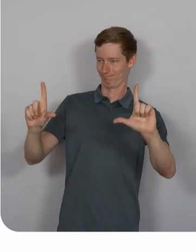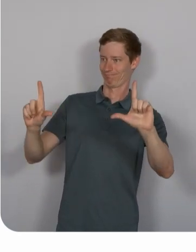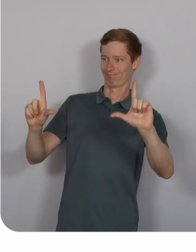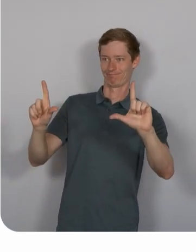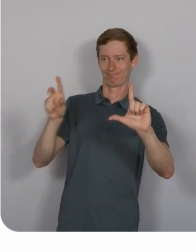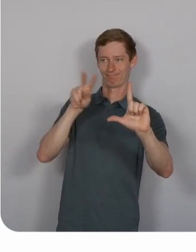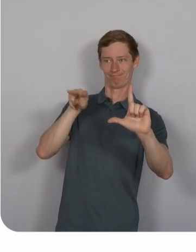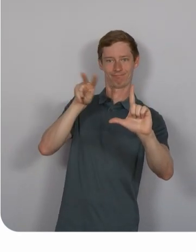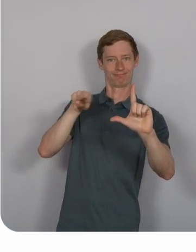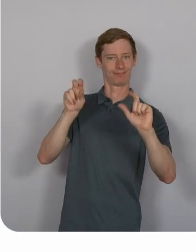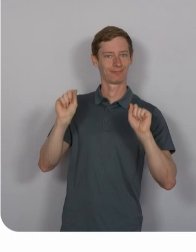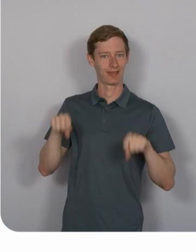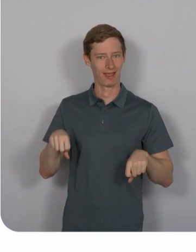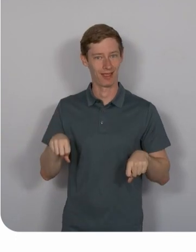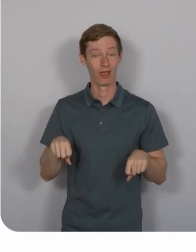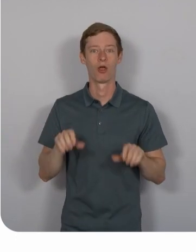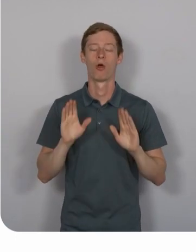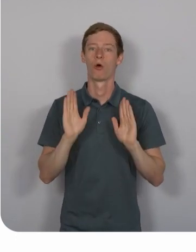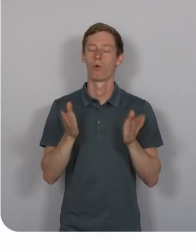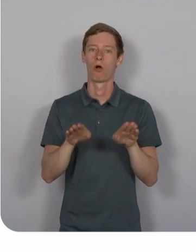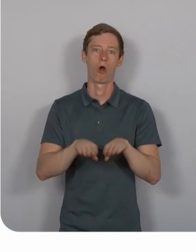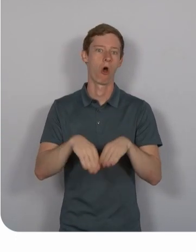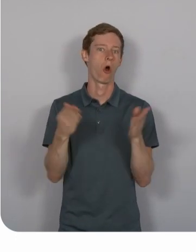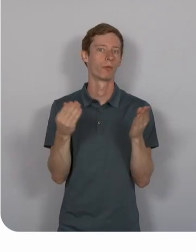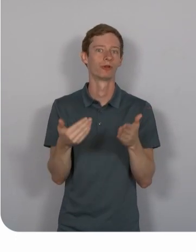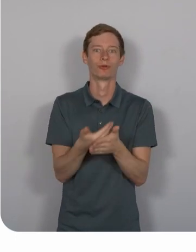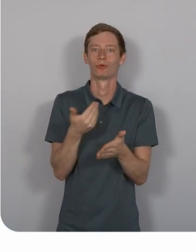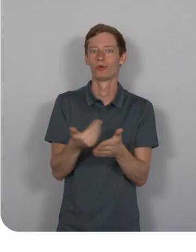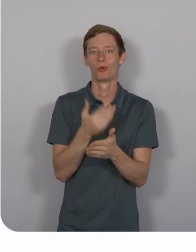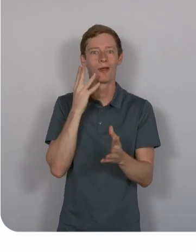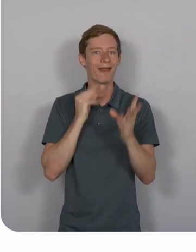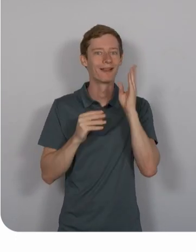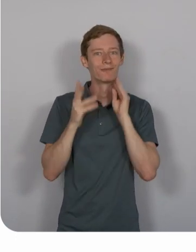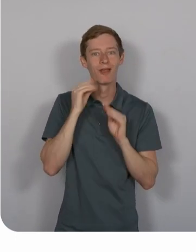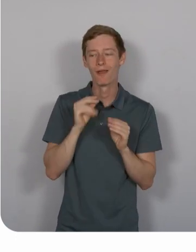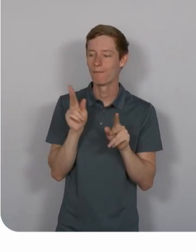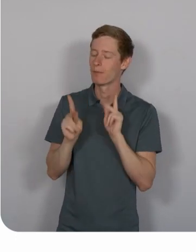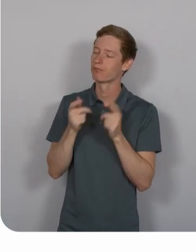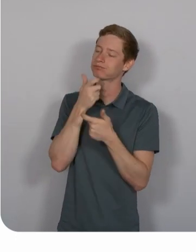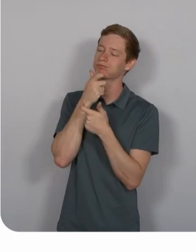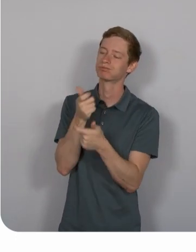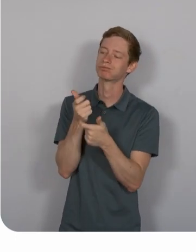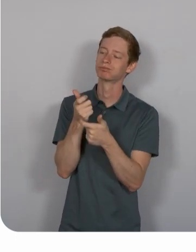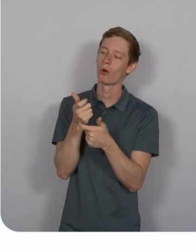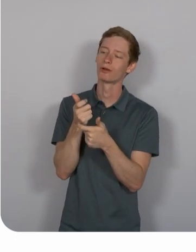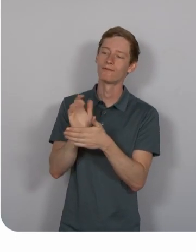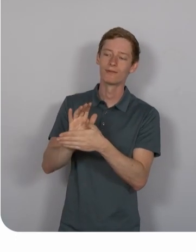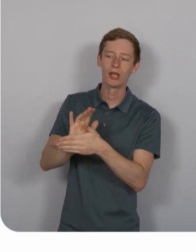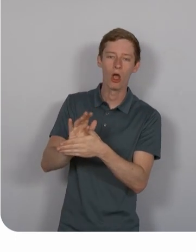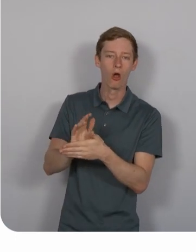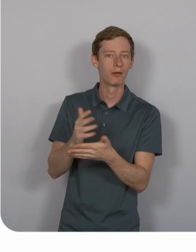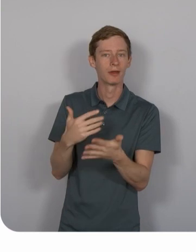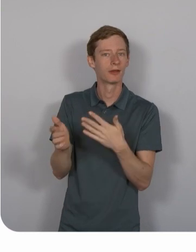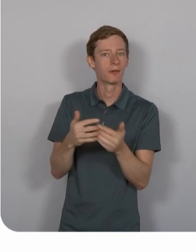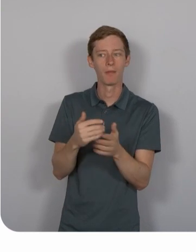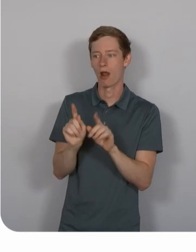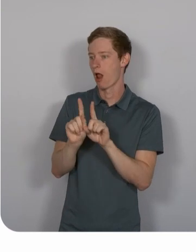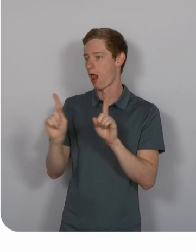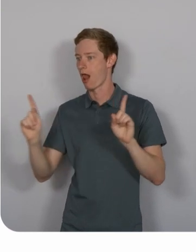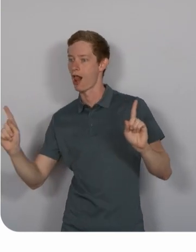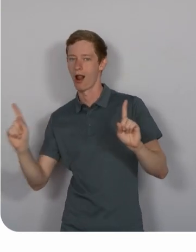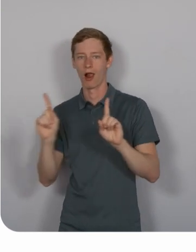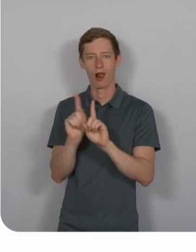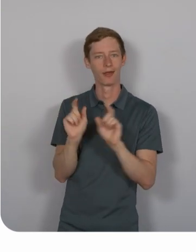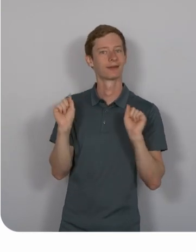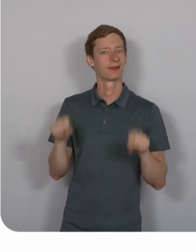And this is going to unlock a lot of awesome experiences for hanging out with people, watching content, and even if they're not there with you. Now, one